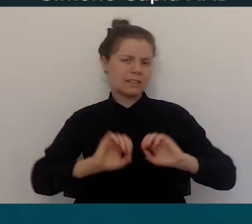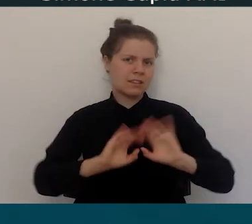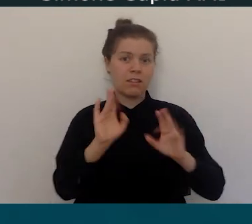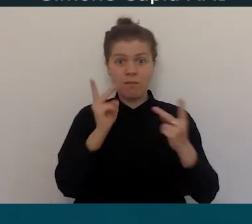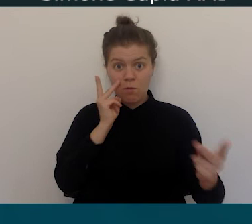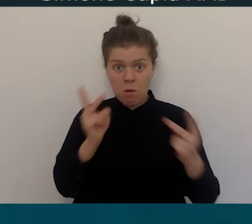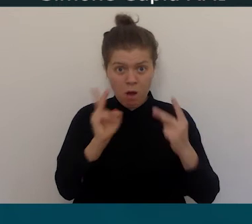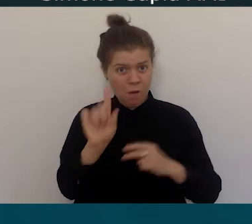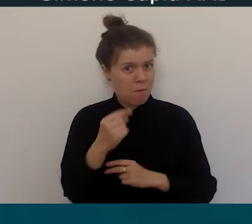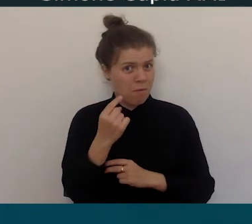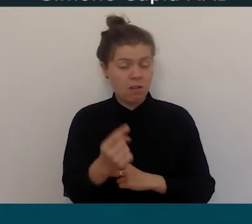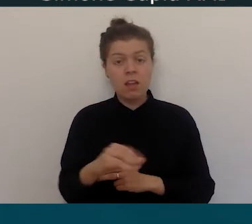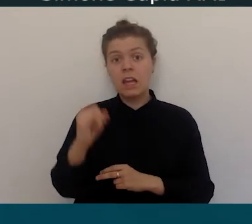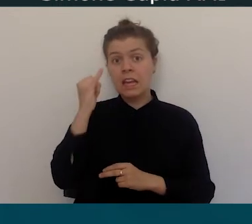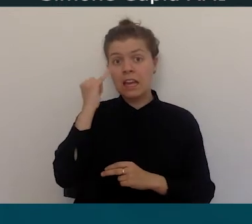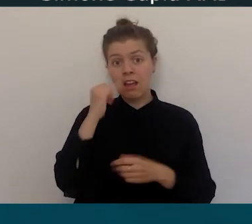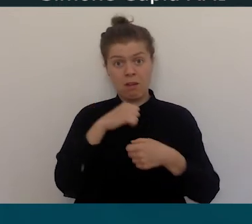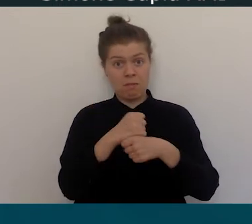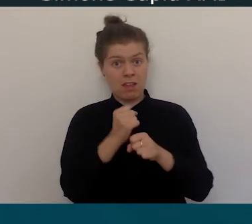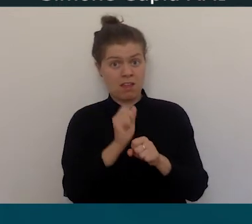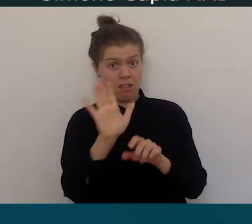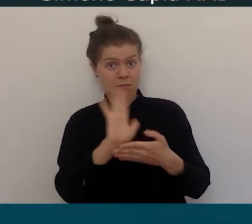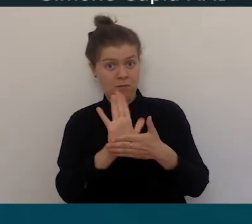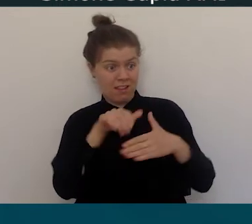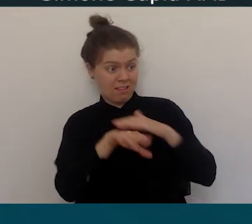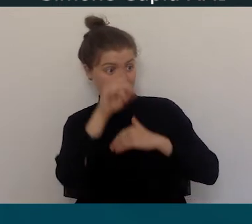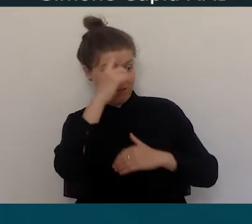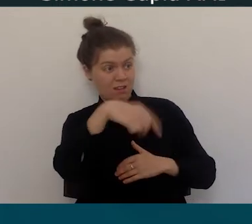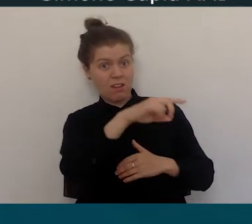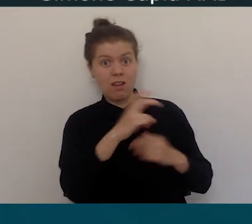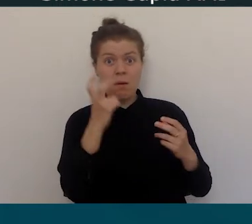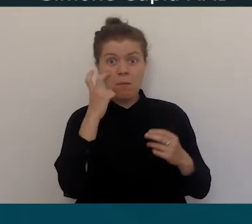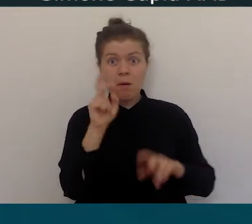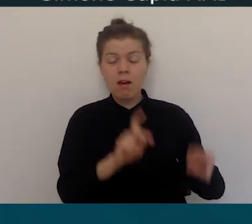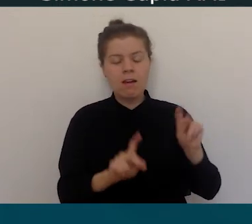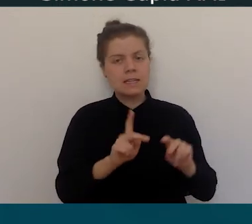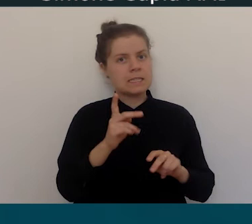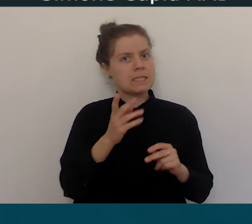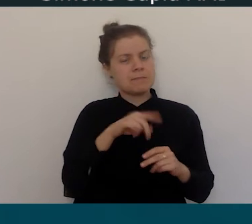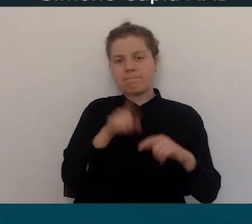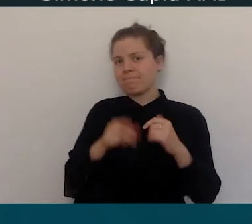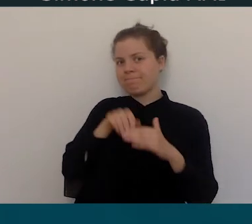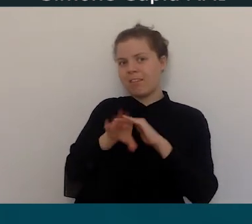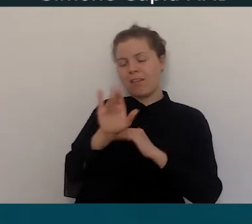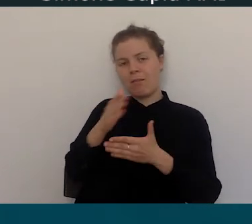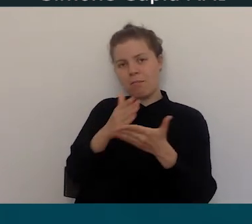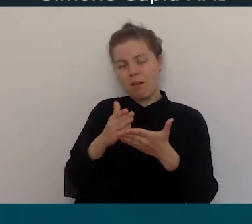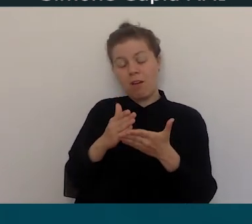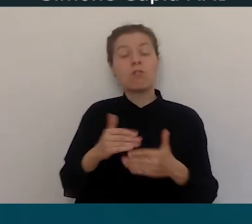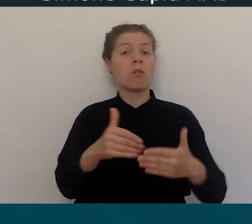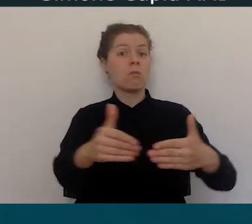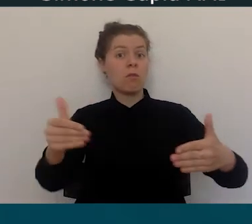that will not work if you're making an accessible story. They're elements that you'll need to figure out in advance before you